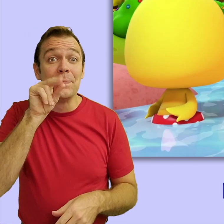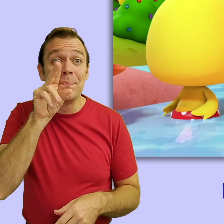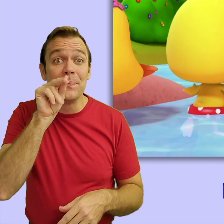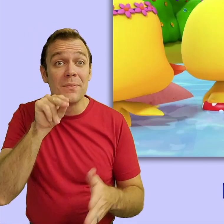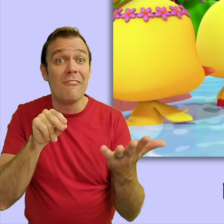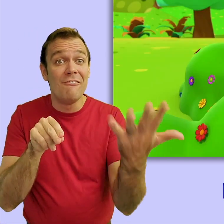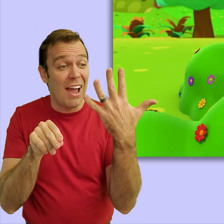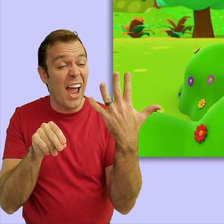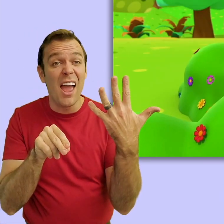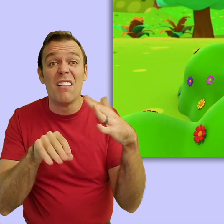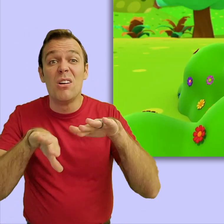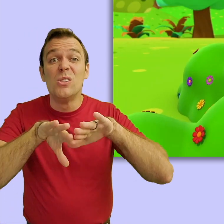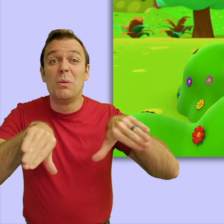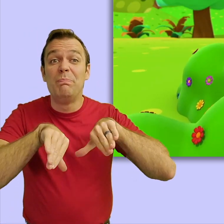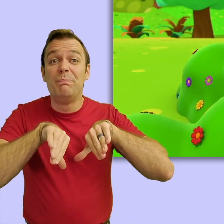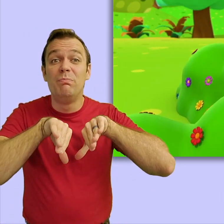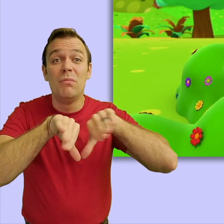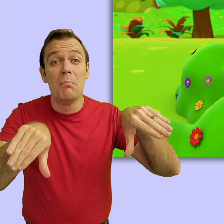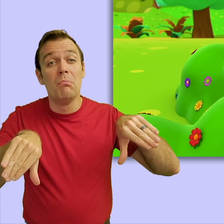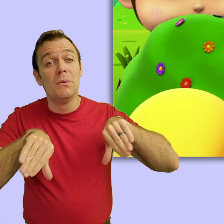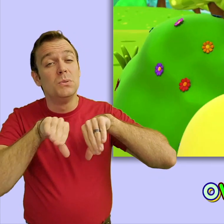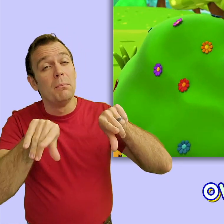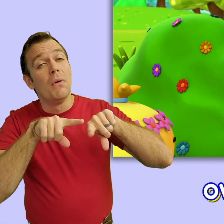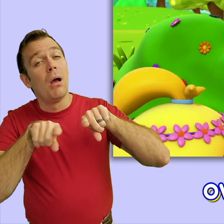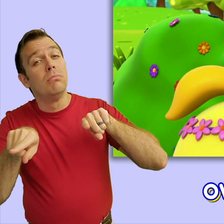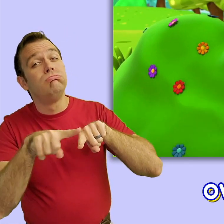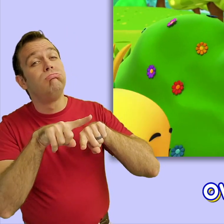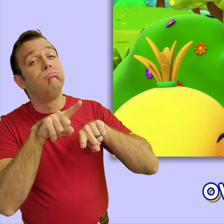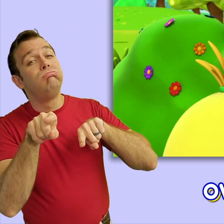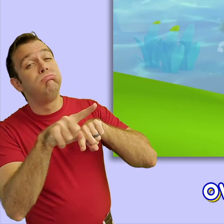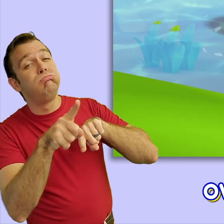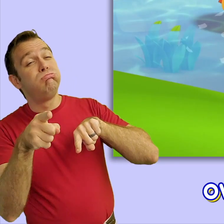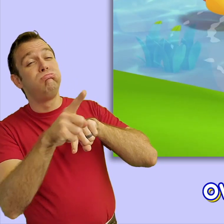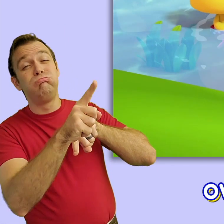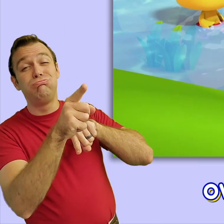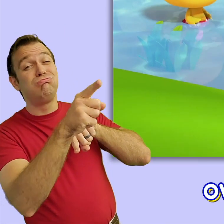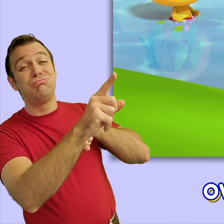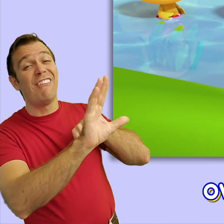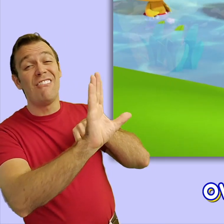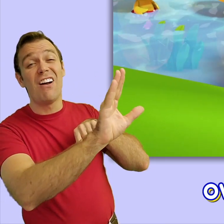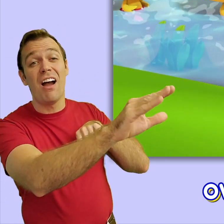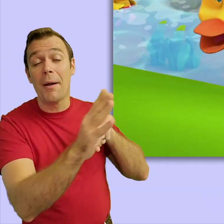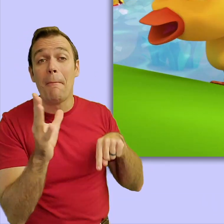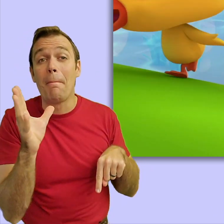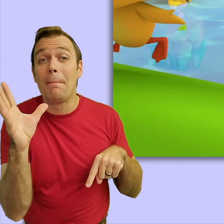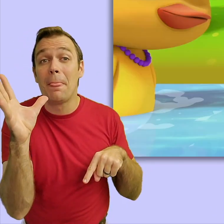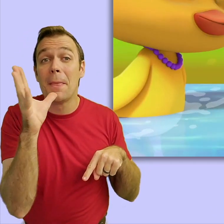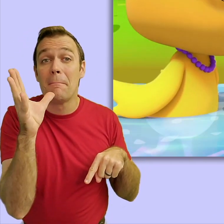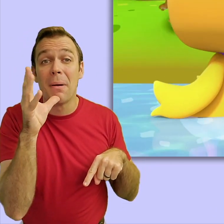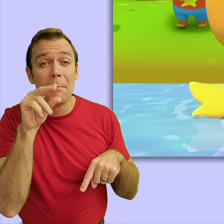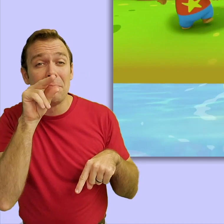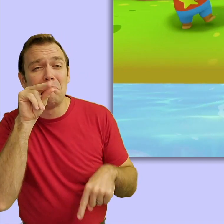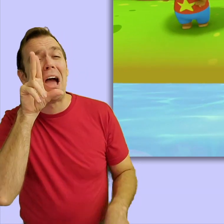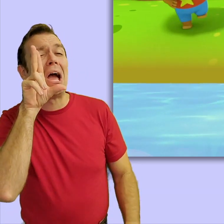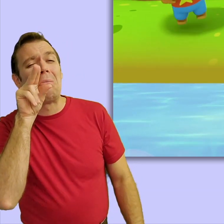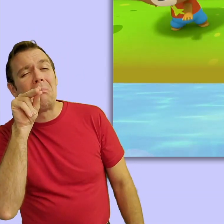Five little ducks went swimming one day, over the hill and far away. Mother